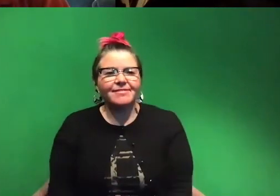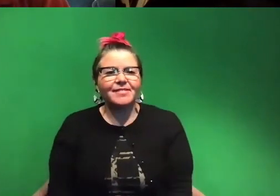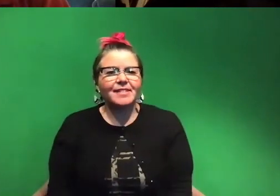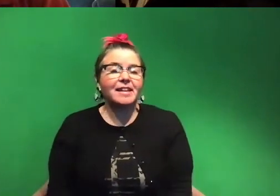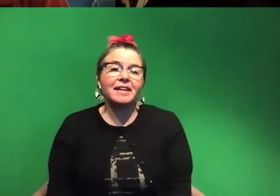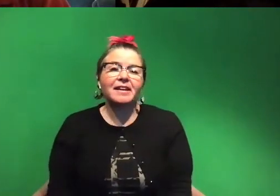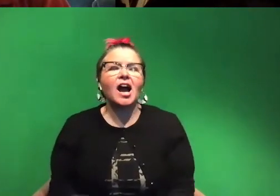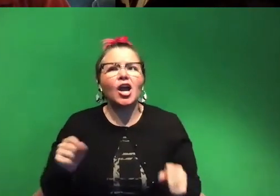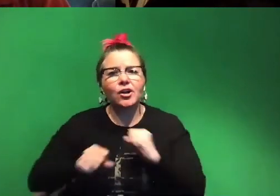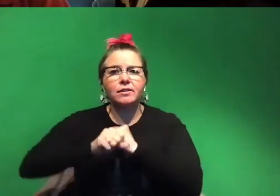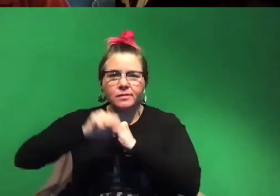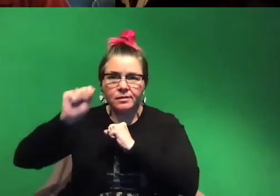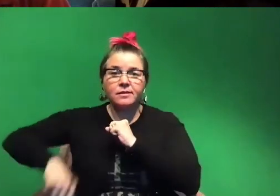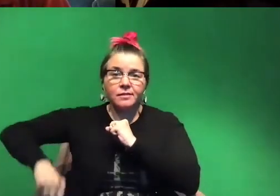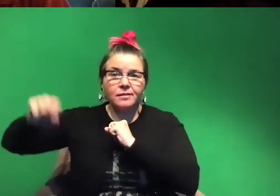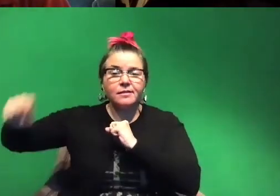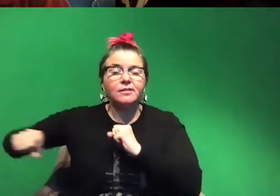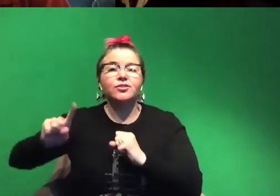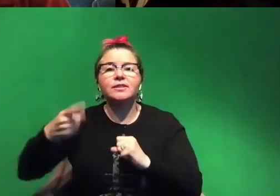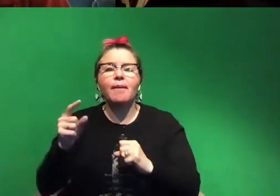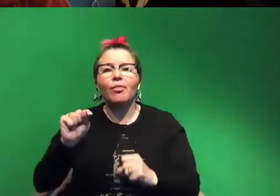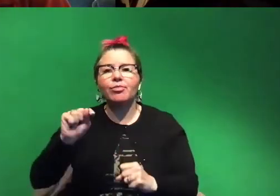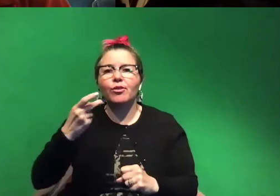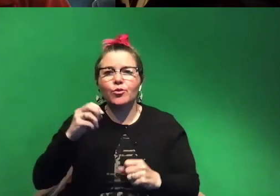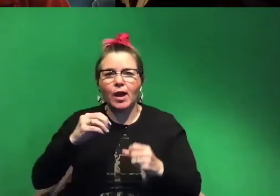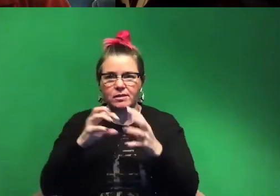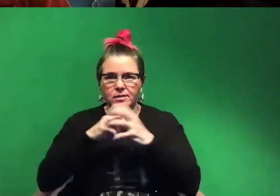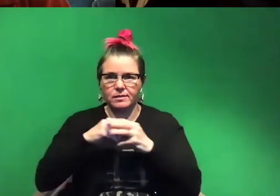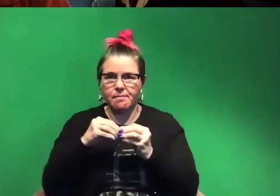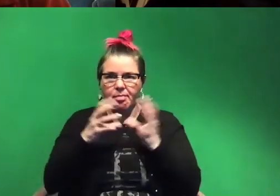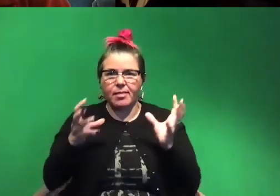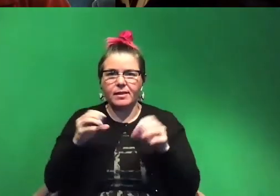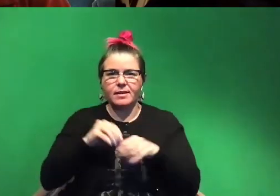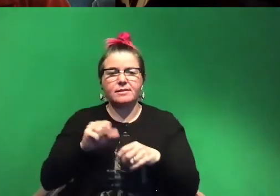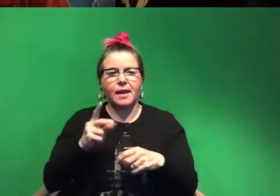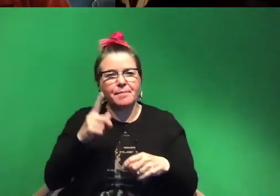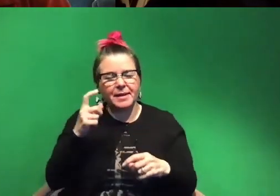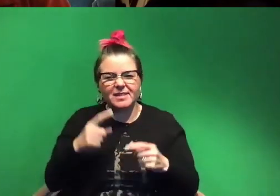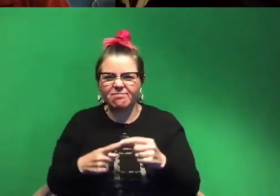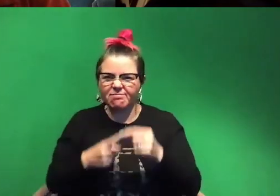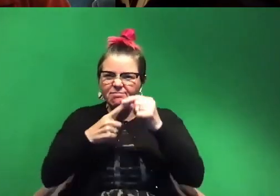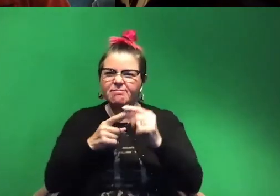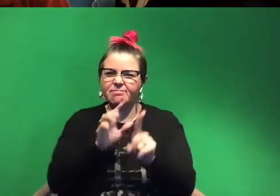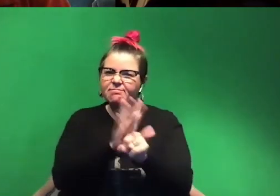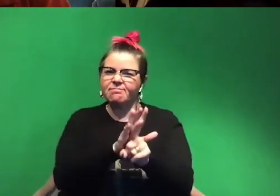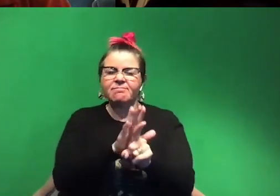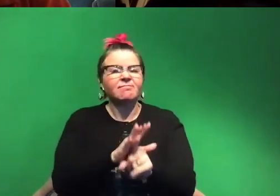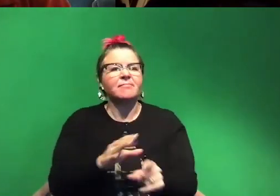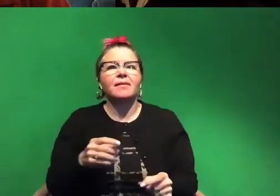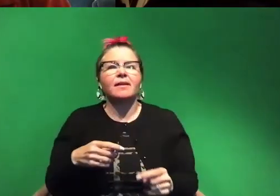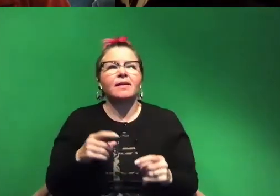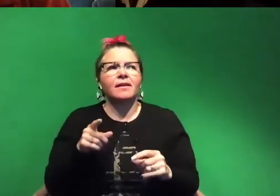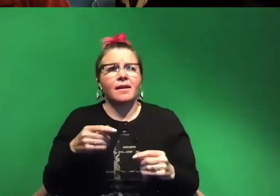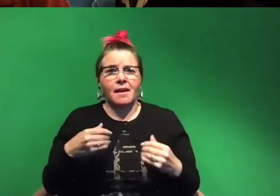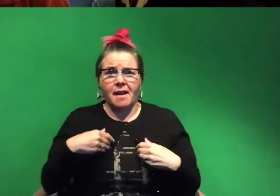mean, I could go on and on even just about the threads that they have in their slime, because they're just so unique. I mean, I don't think there's